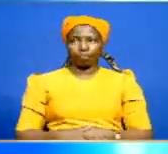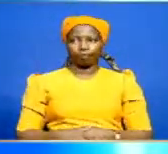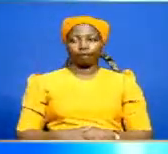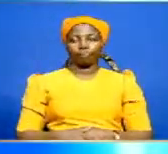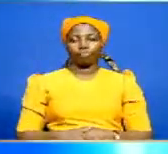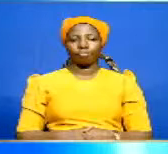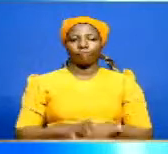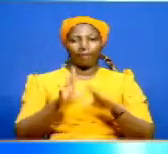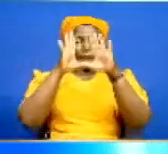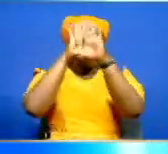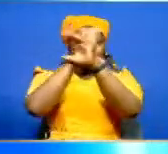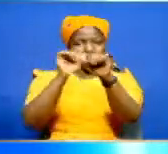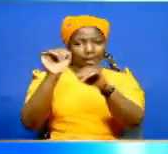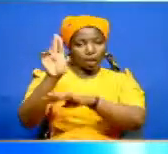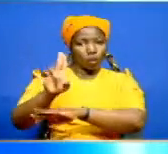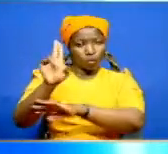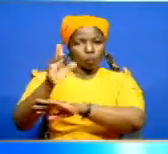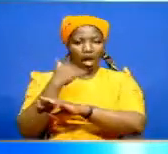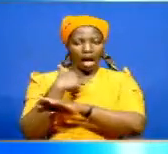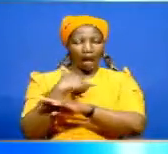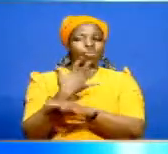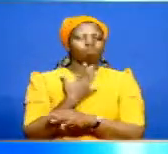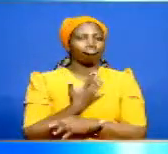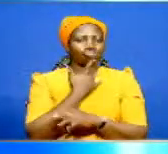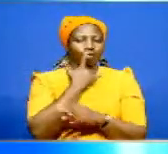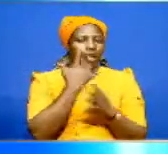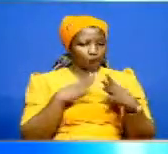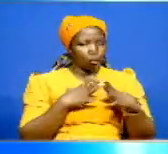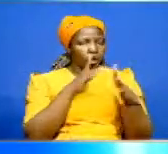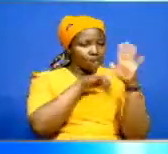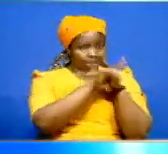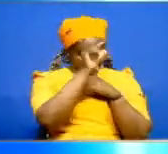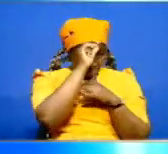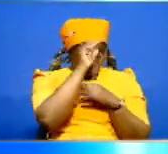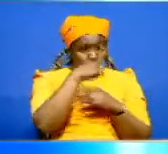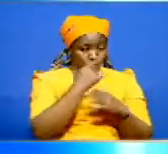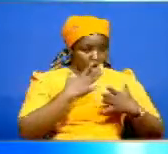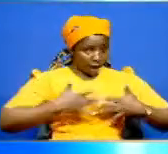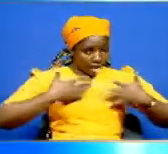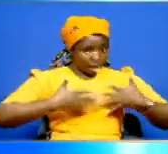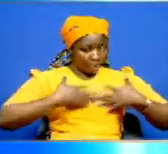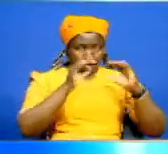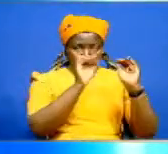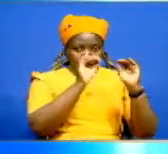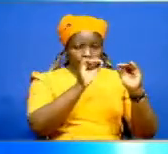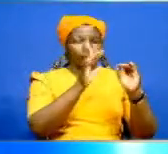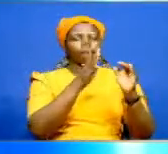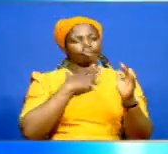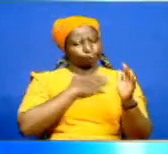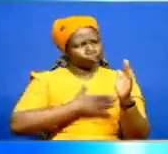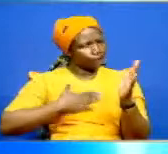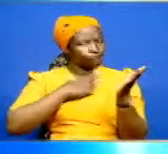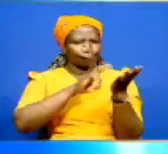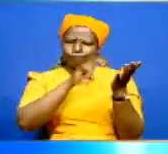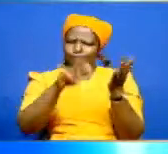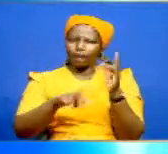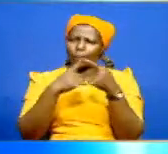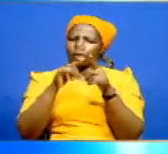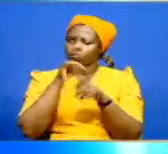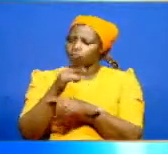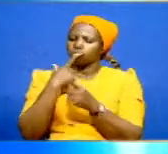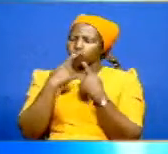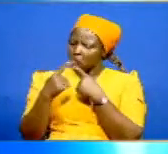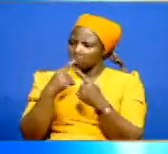Uhuru Kenyatta has dared critics within government who are unhappy to resign instead of employing doublespeak to